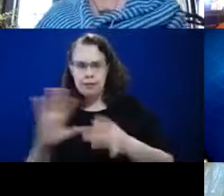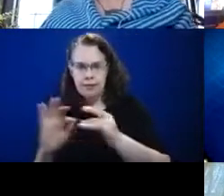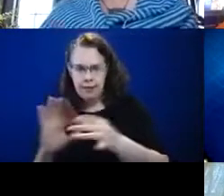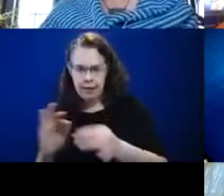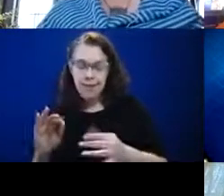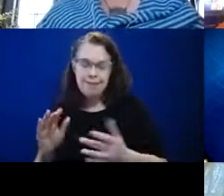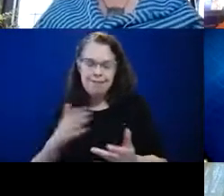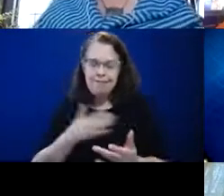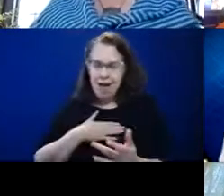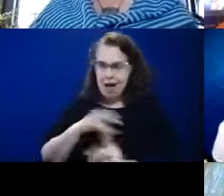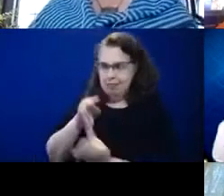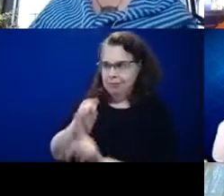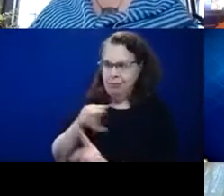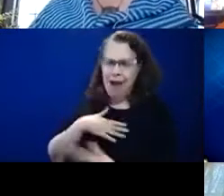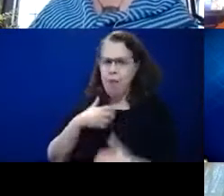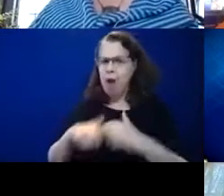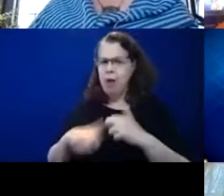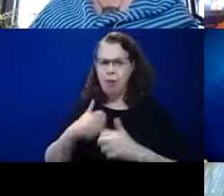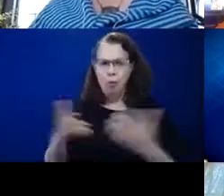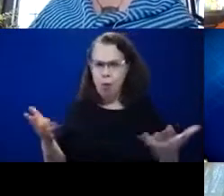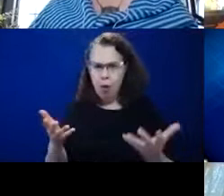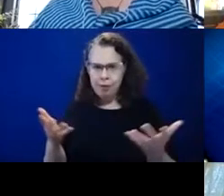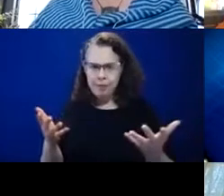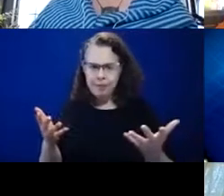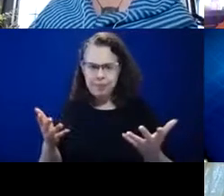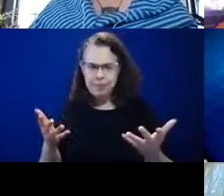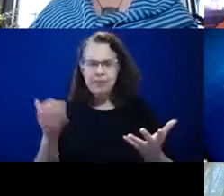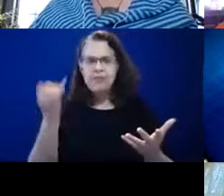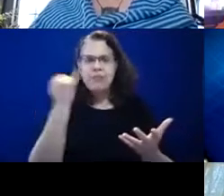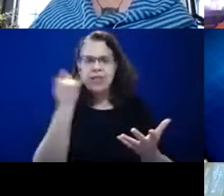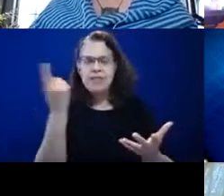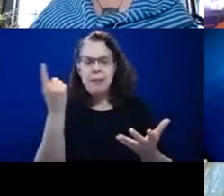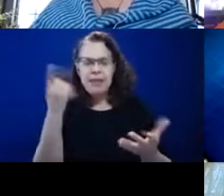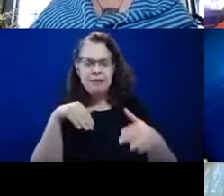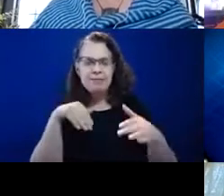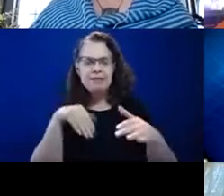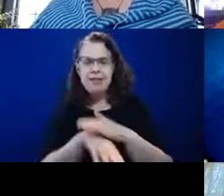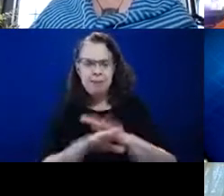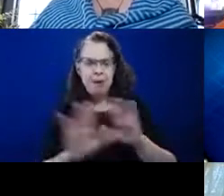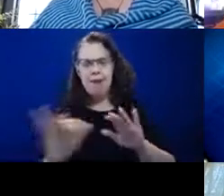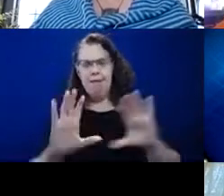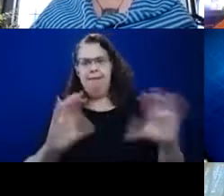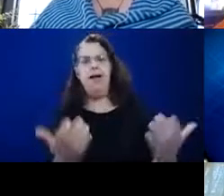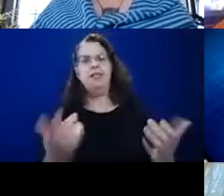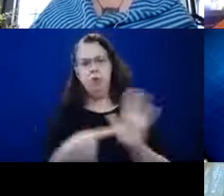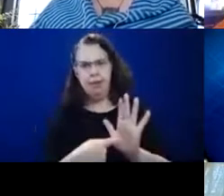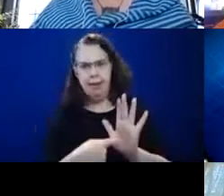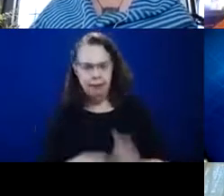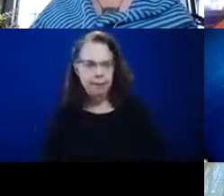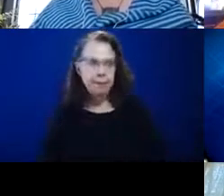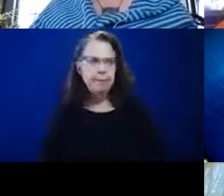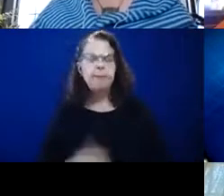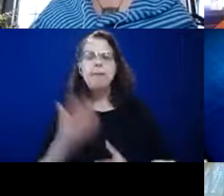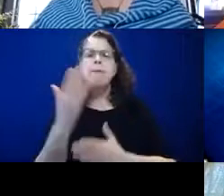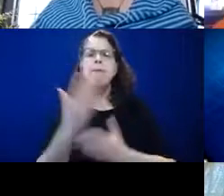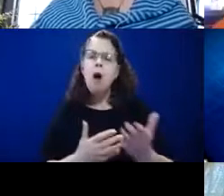problem that I'm having. You know, if something is accessible, a class is accessible, right, then, right, part of me feels